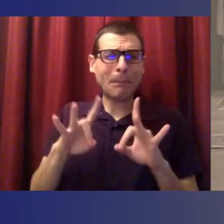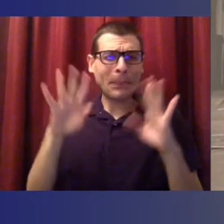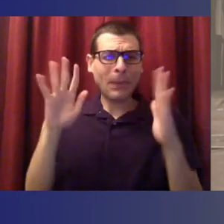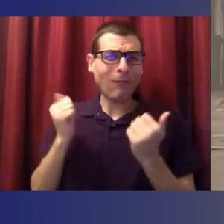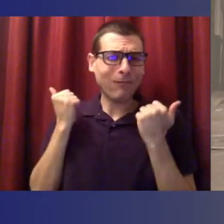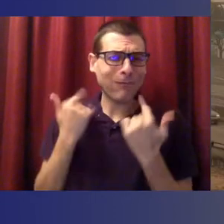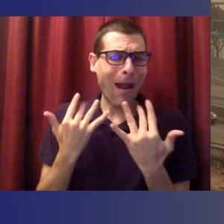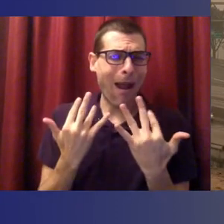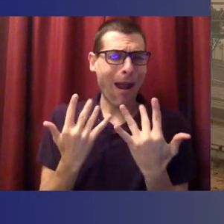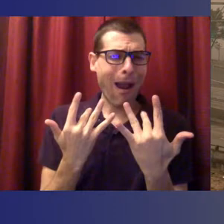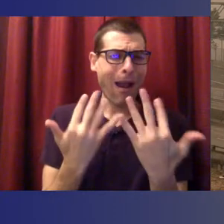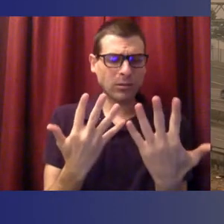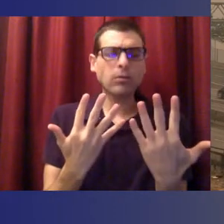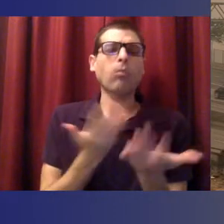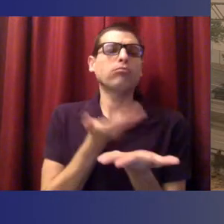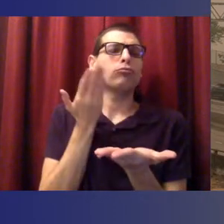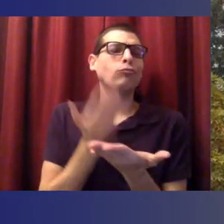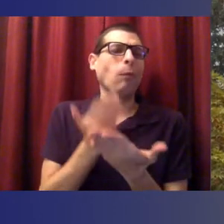wildfires.